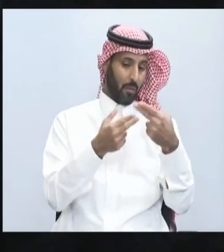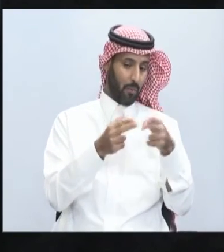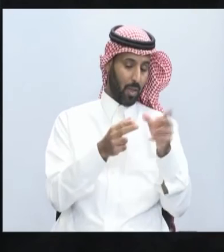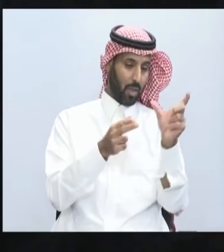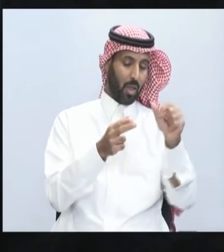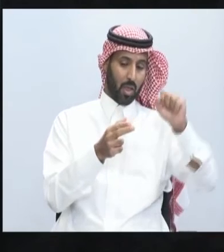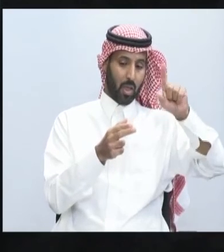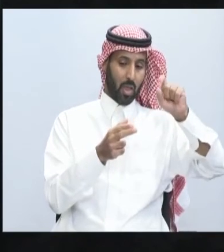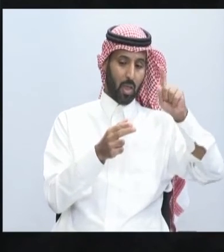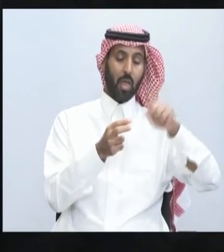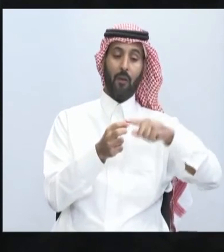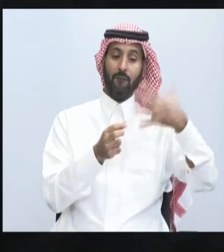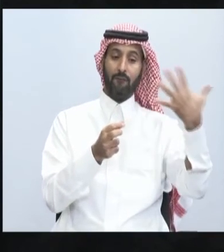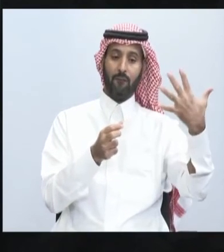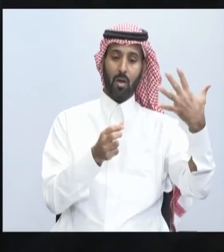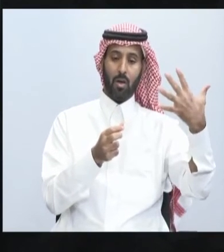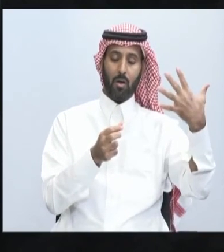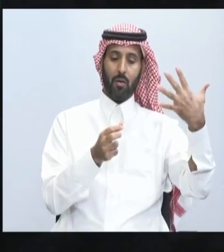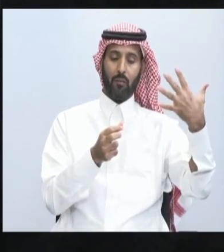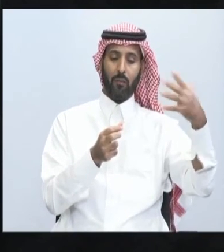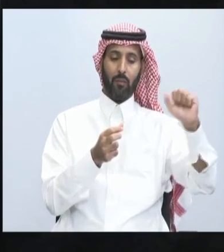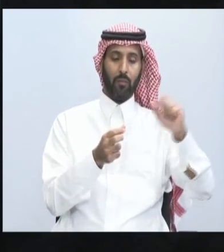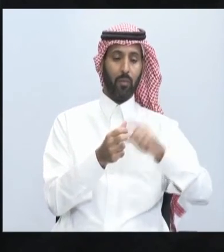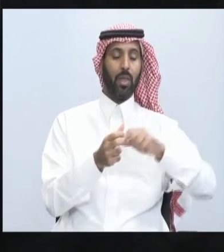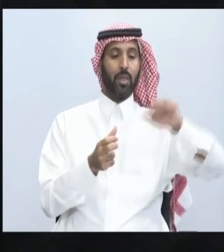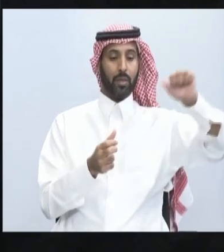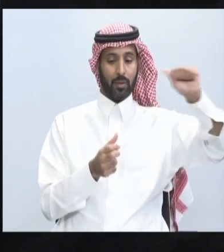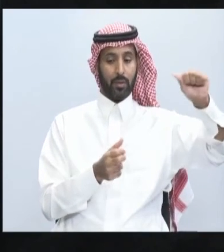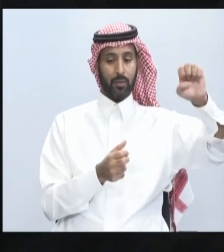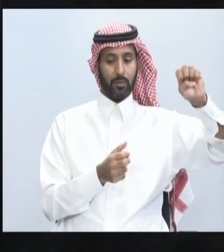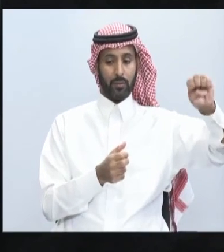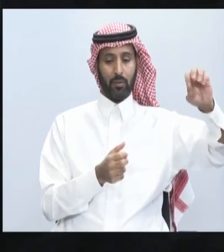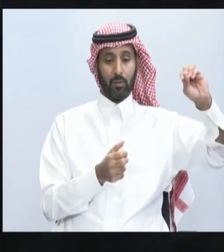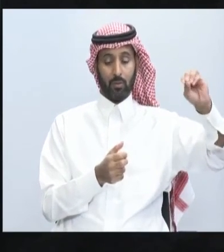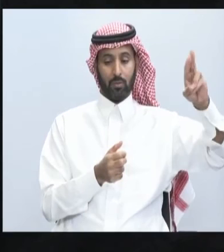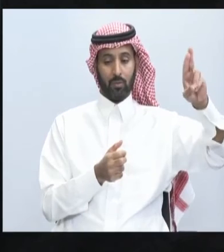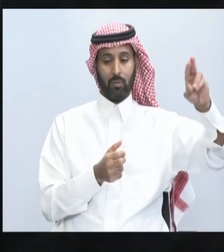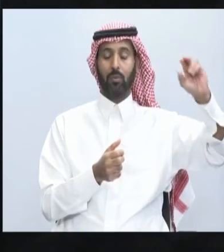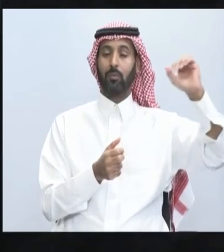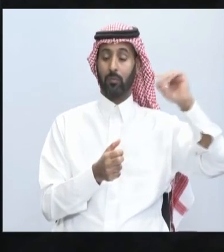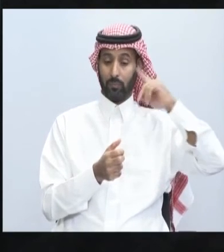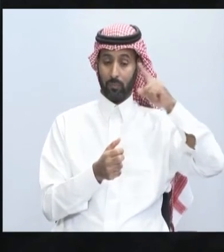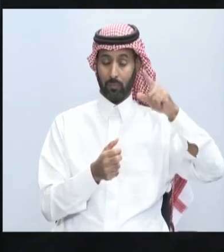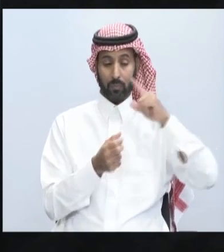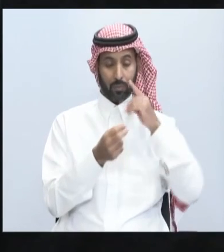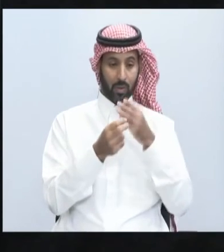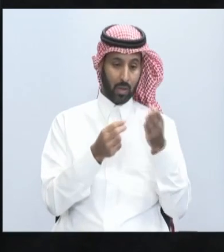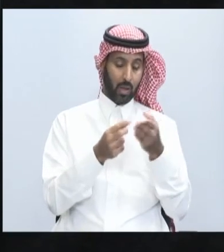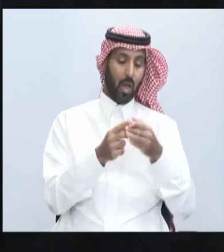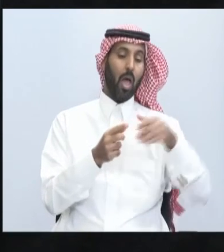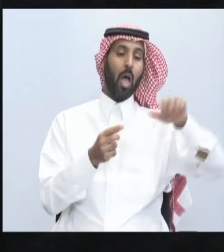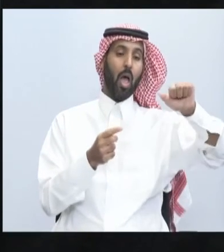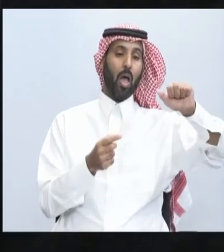any word that begins with each of these letters, we use the indefinite article an. And when